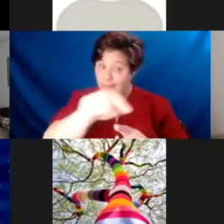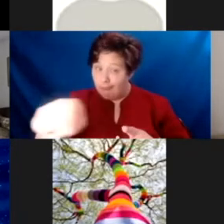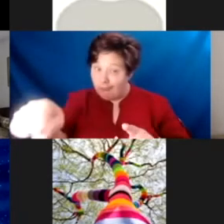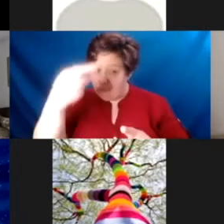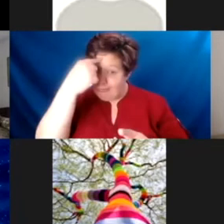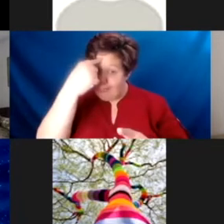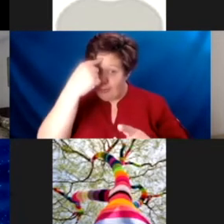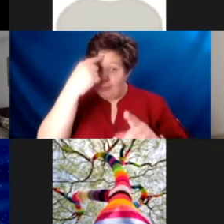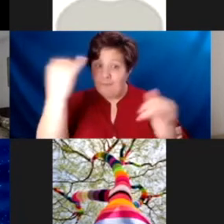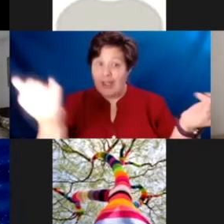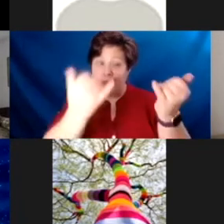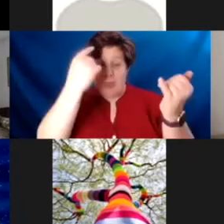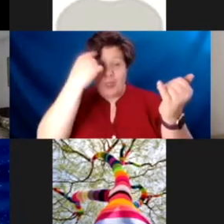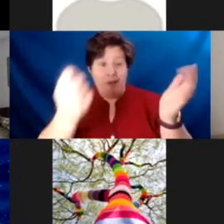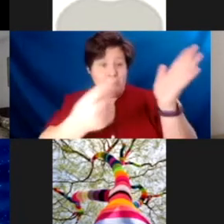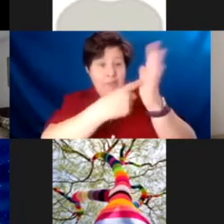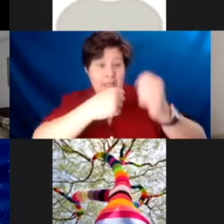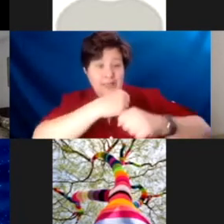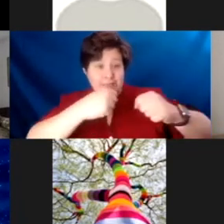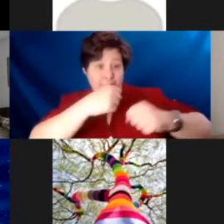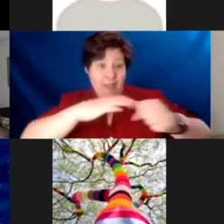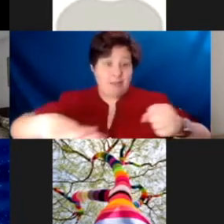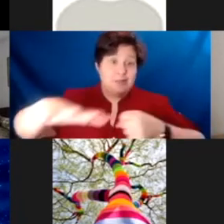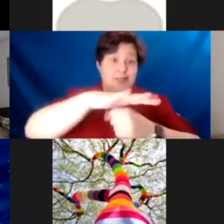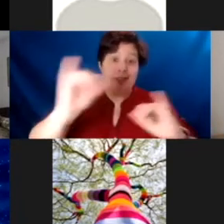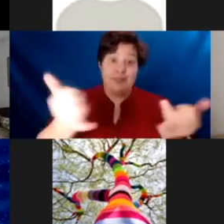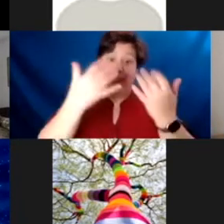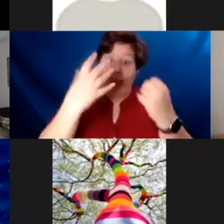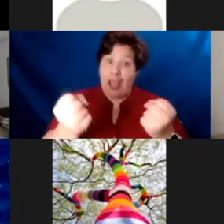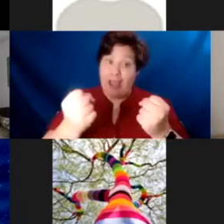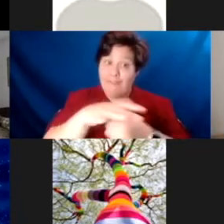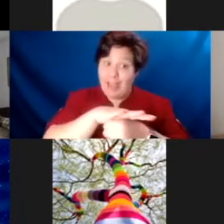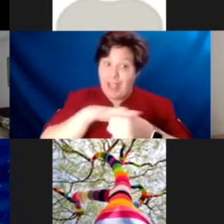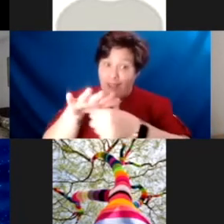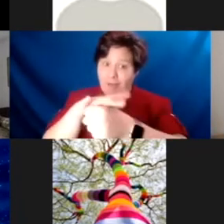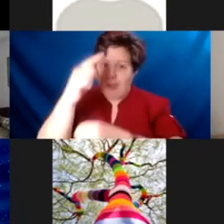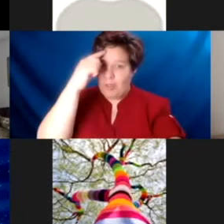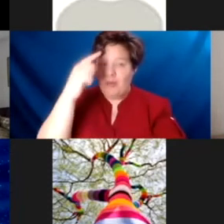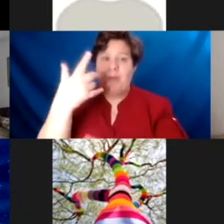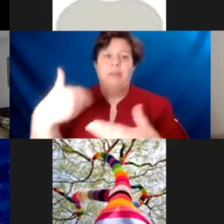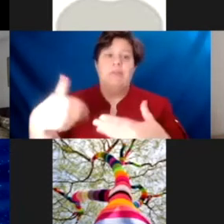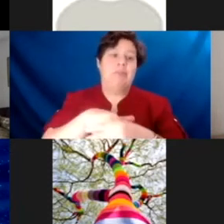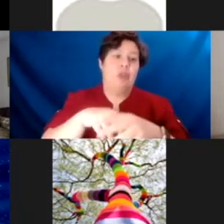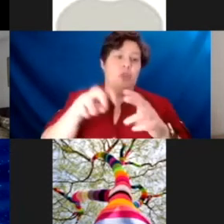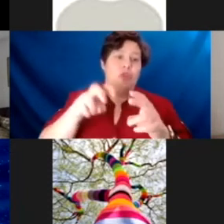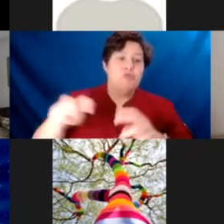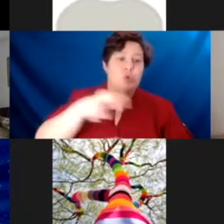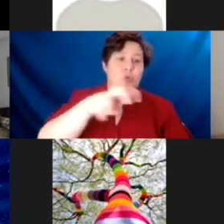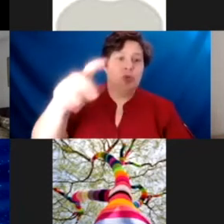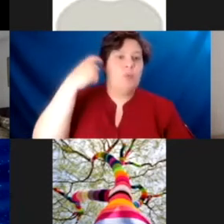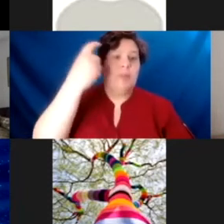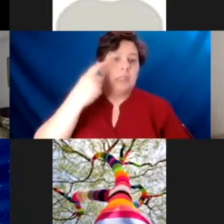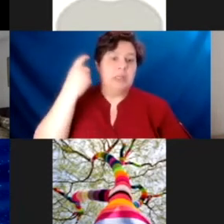be prominent spaces within the festival itself that might be able to be worked into the routes that we are thinking